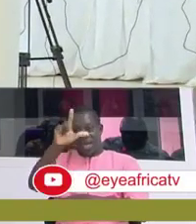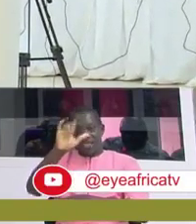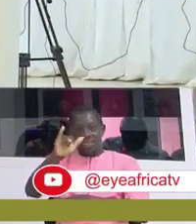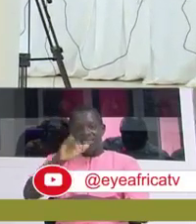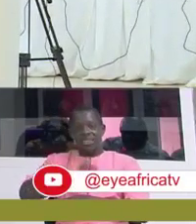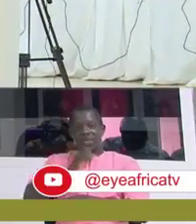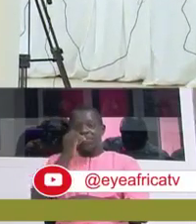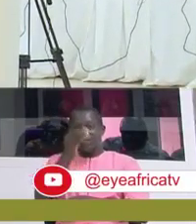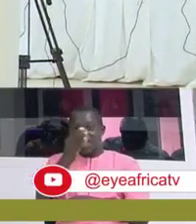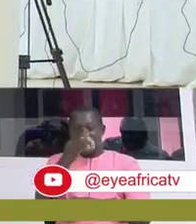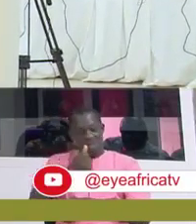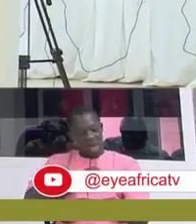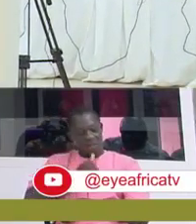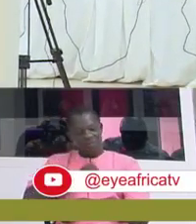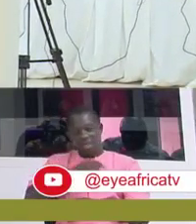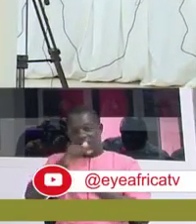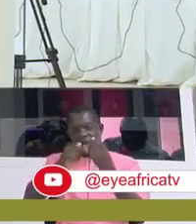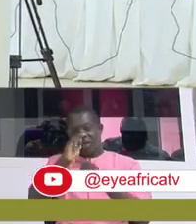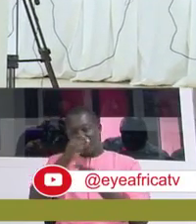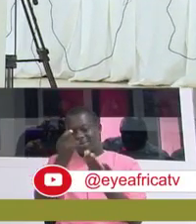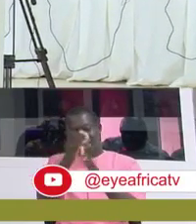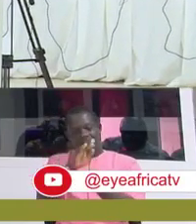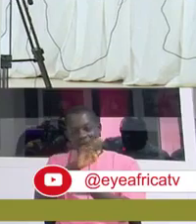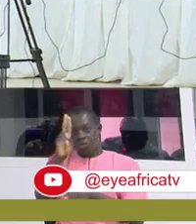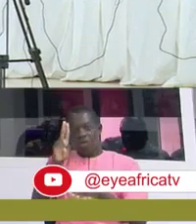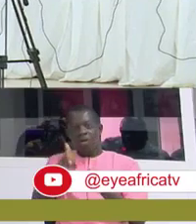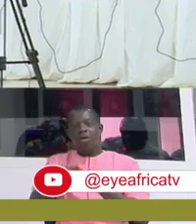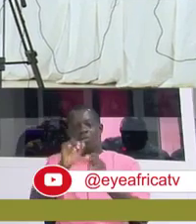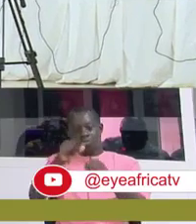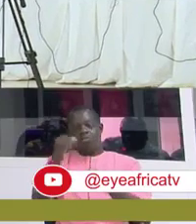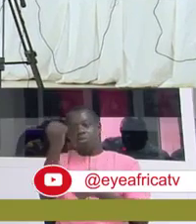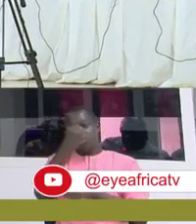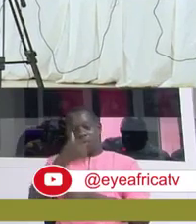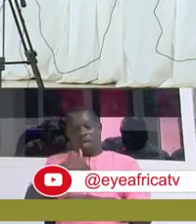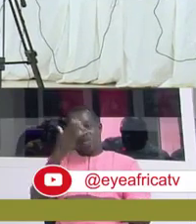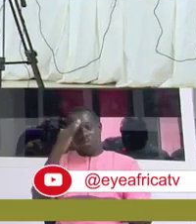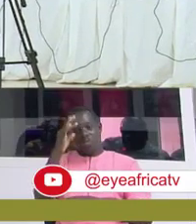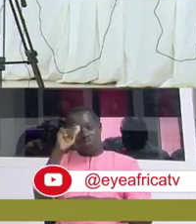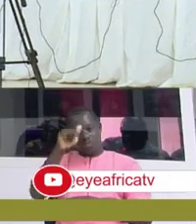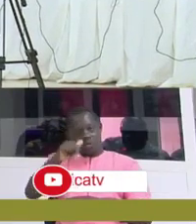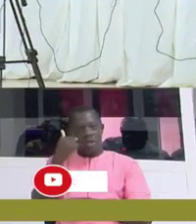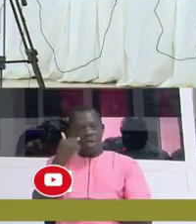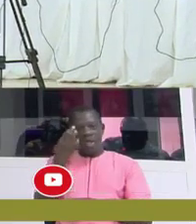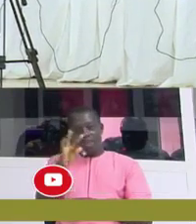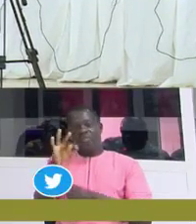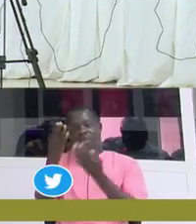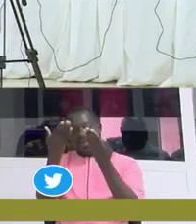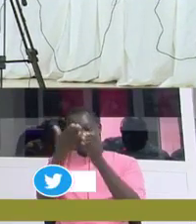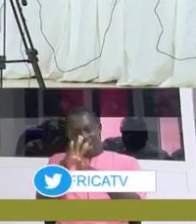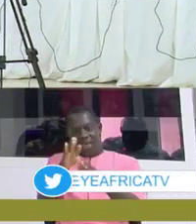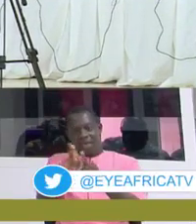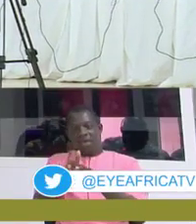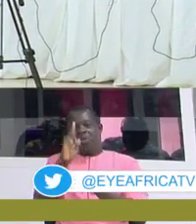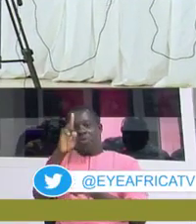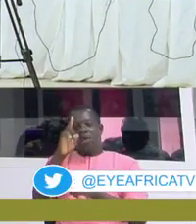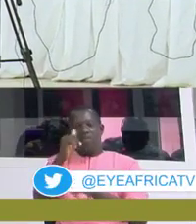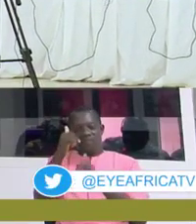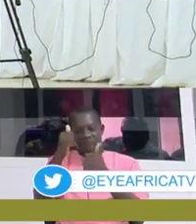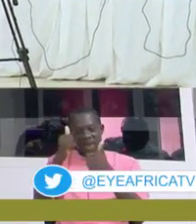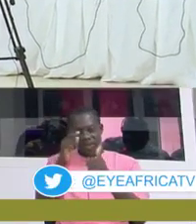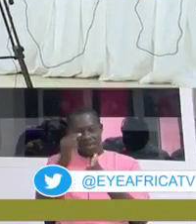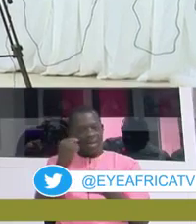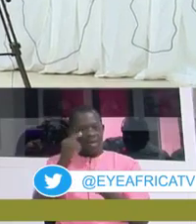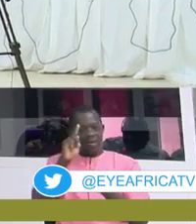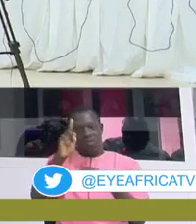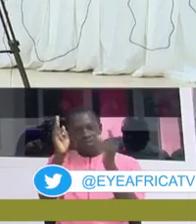said to him, I'm not afraid to die. Because I know that if I die today, one fine day you